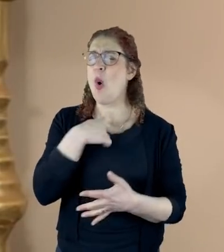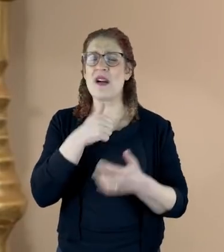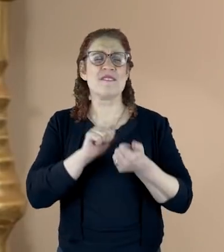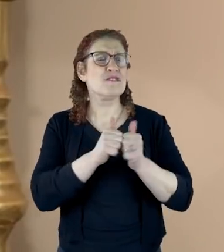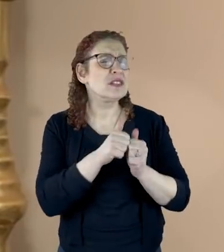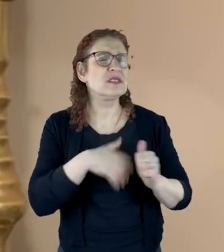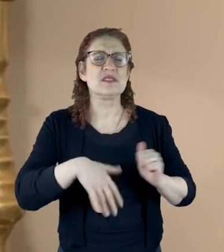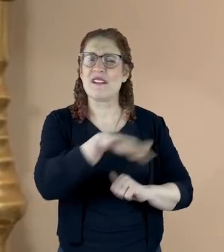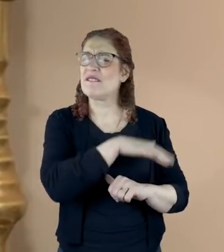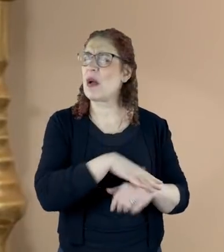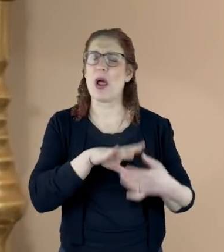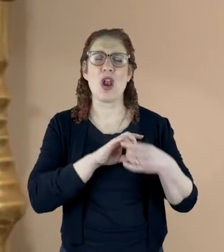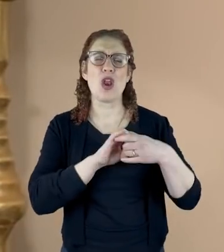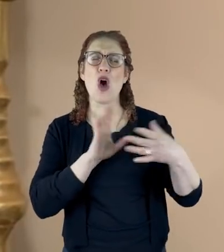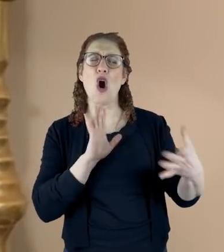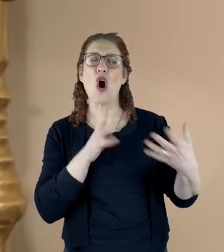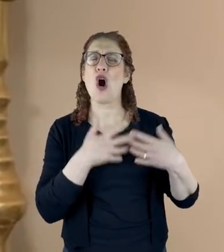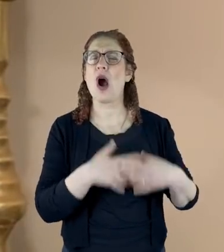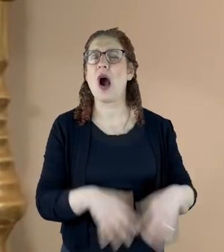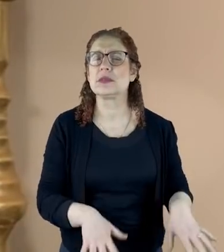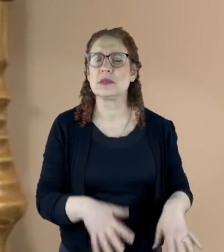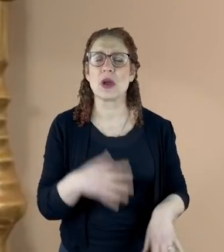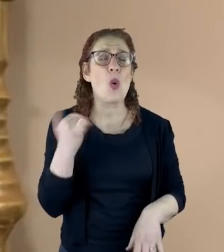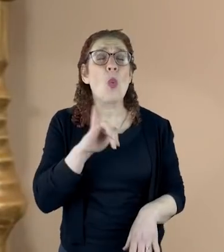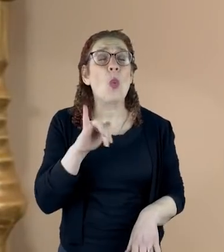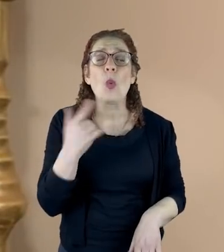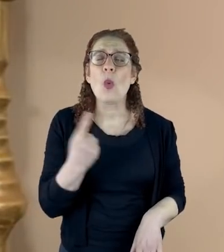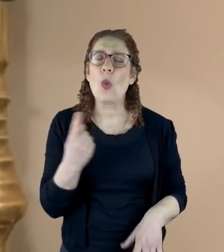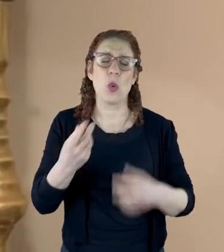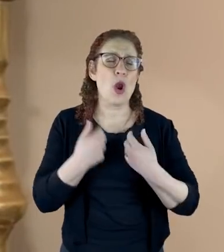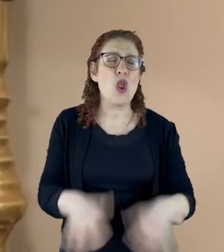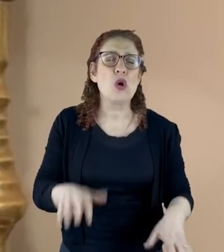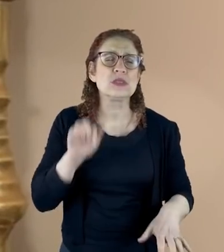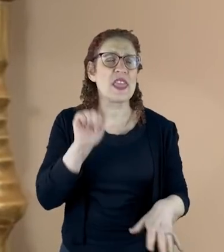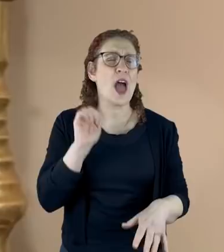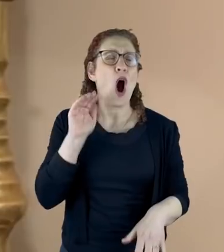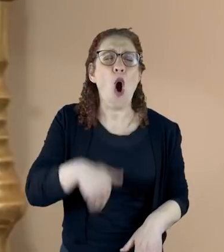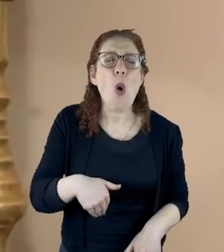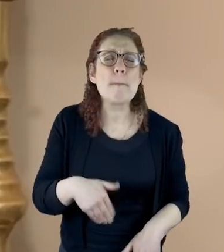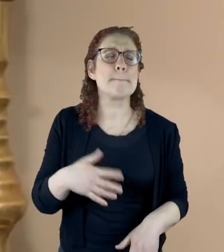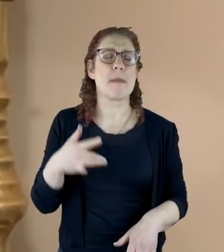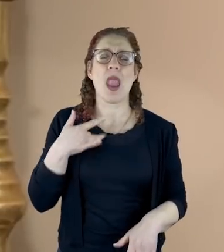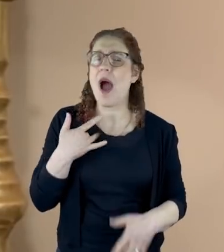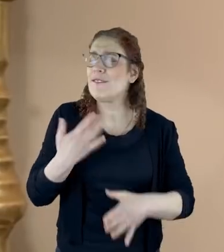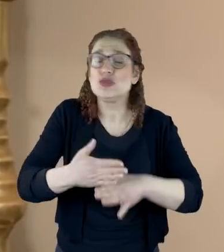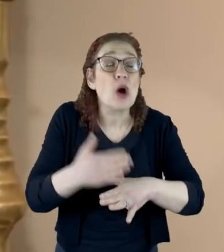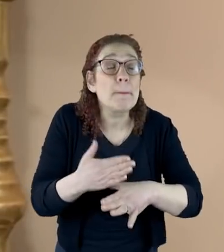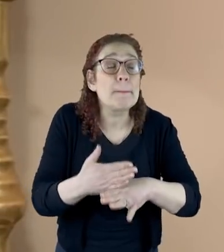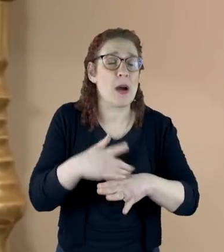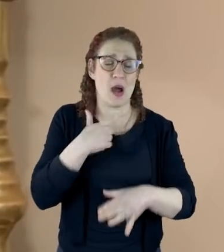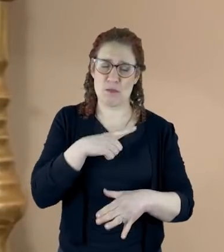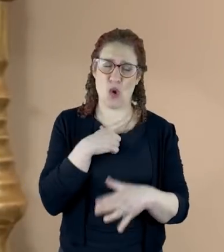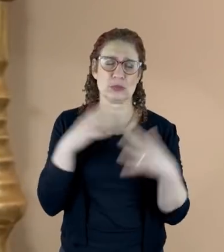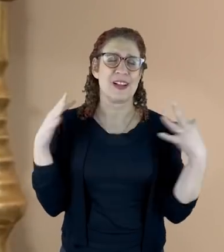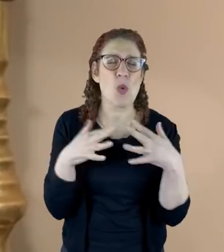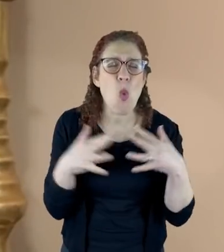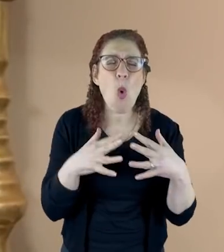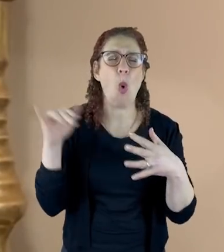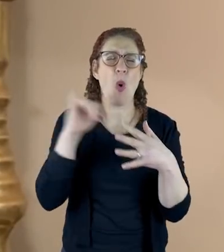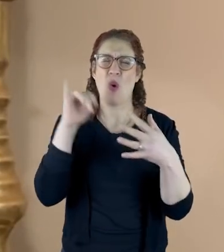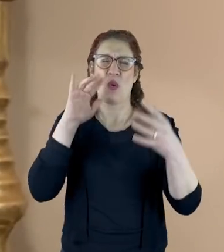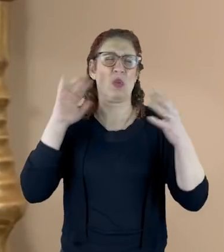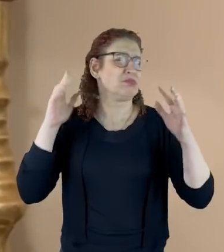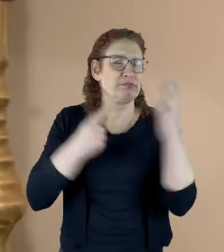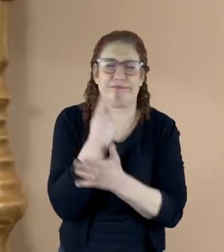their friends and family, their homes and livelihood due to war, conflict and political unrest.